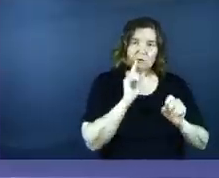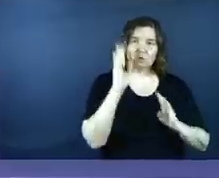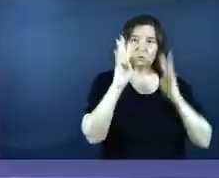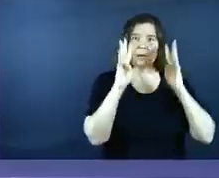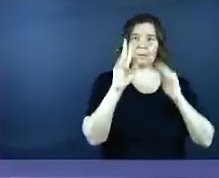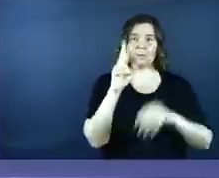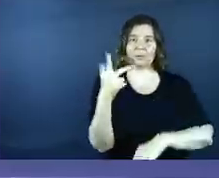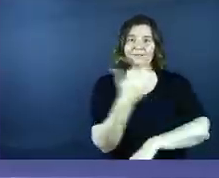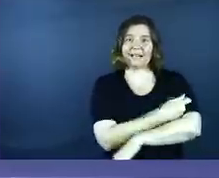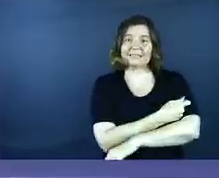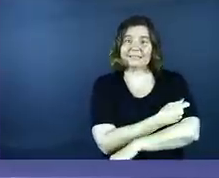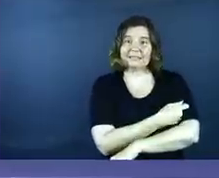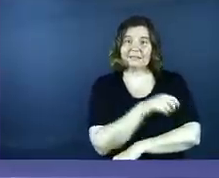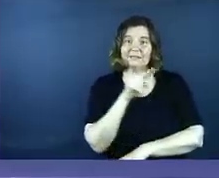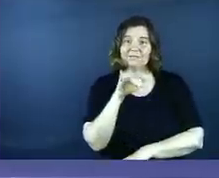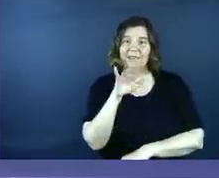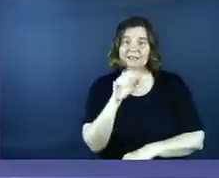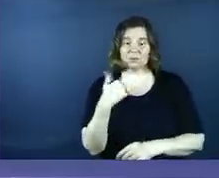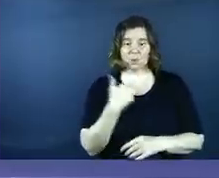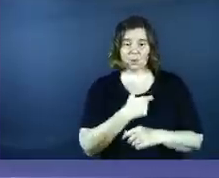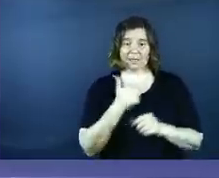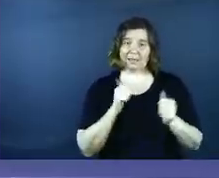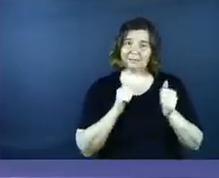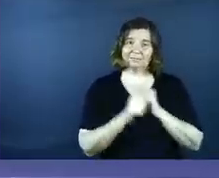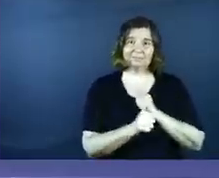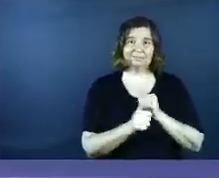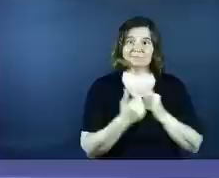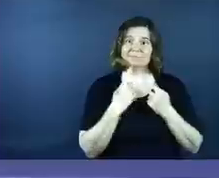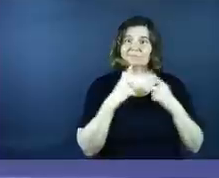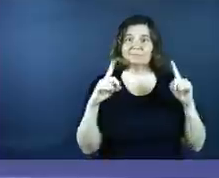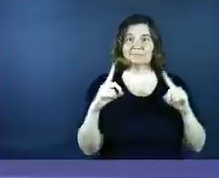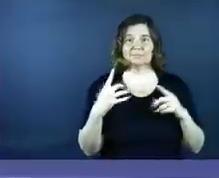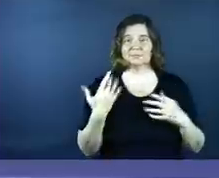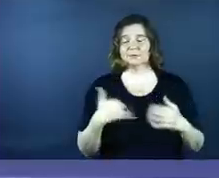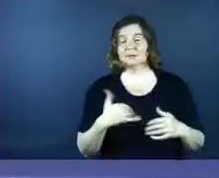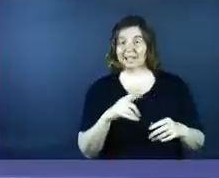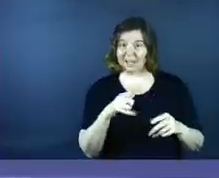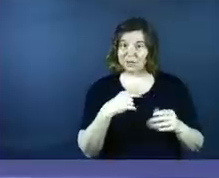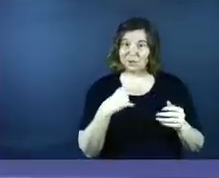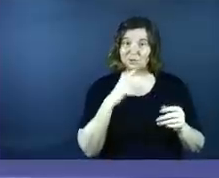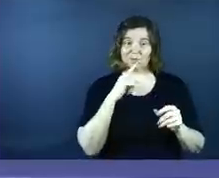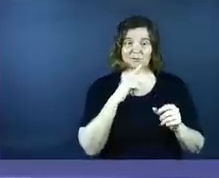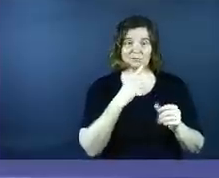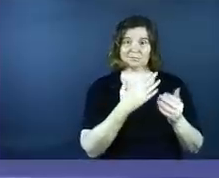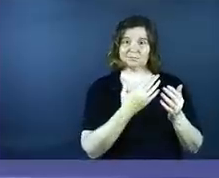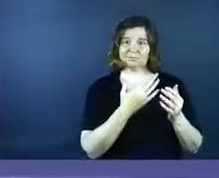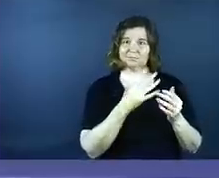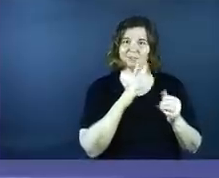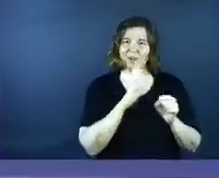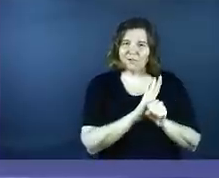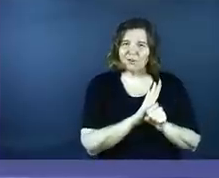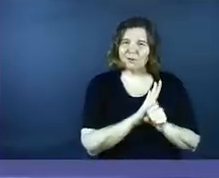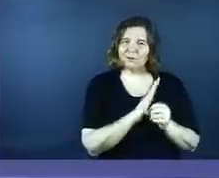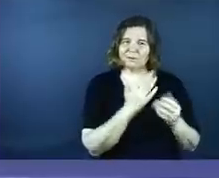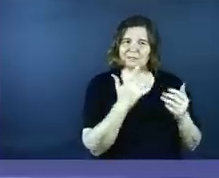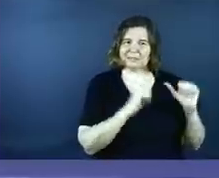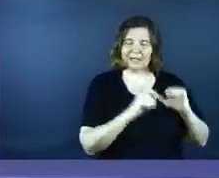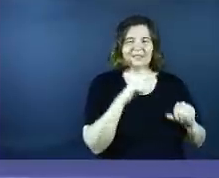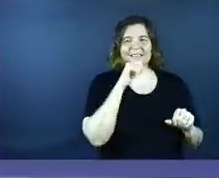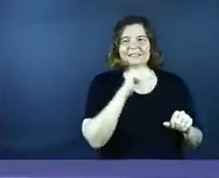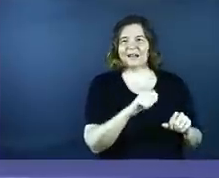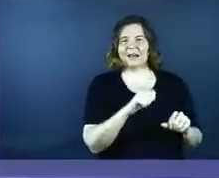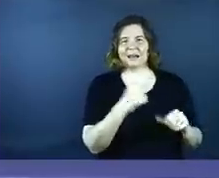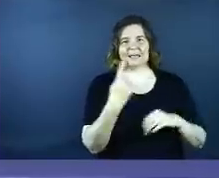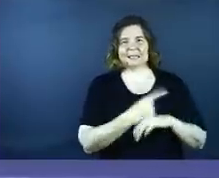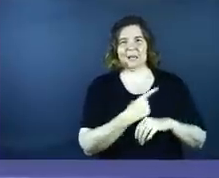with a vaccine so that we can get past this. Can you affirm science here for just a minute? Because this is not going to be